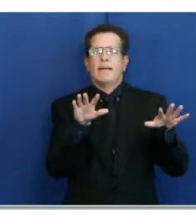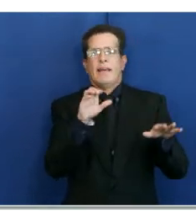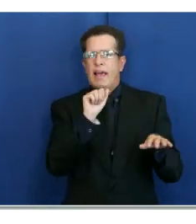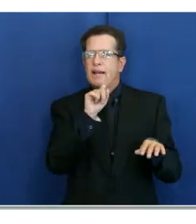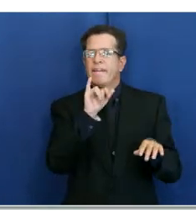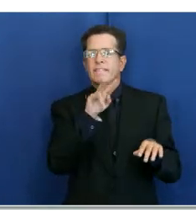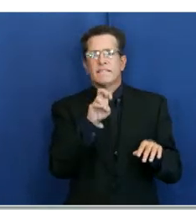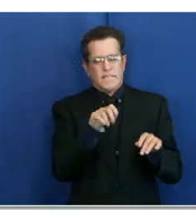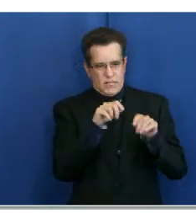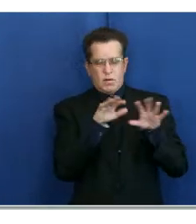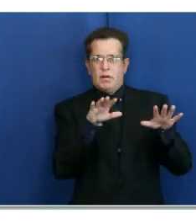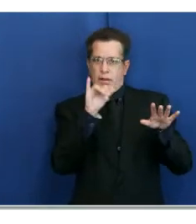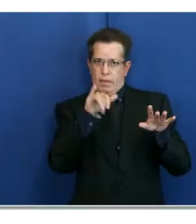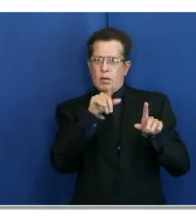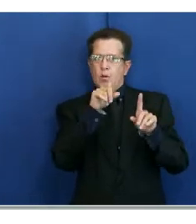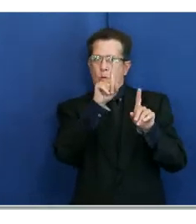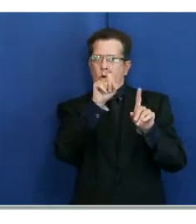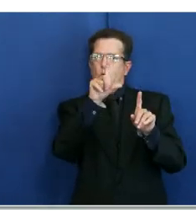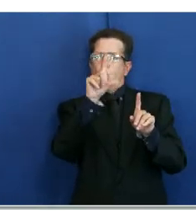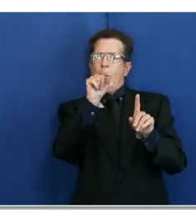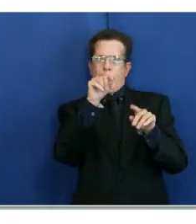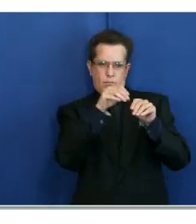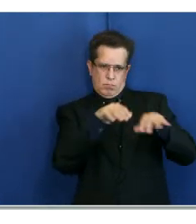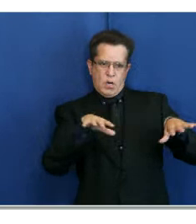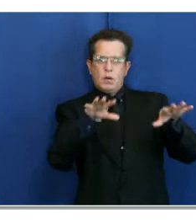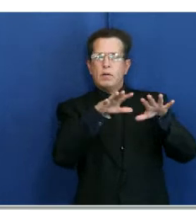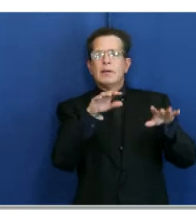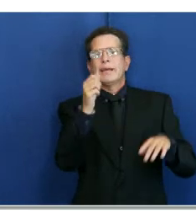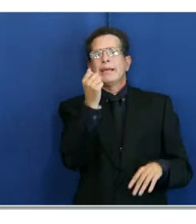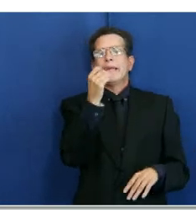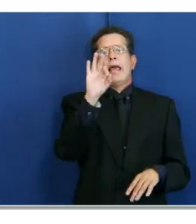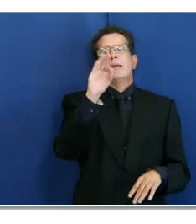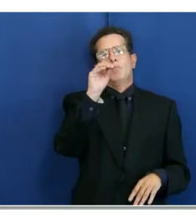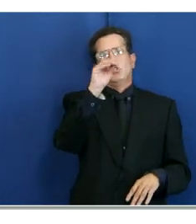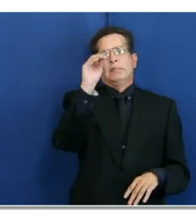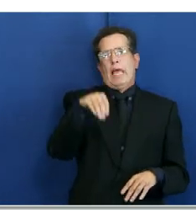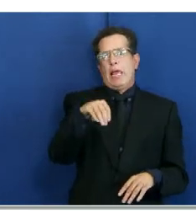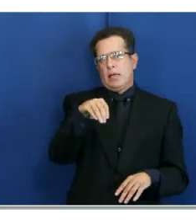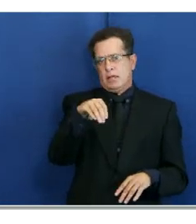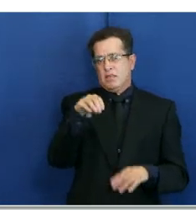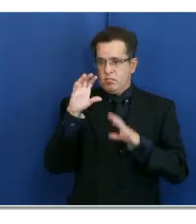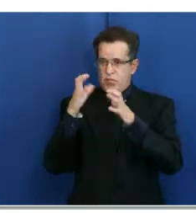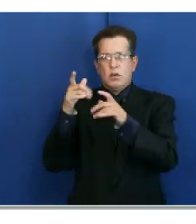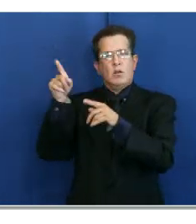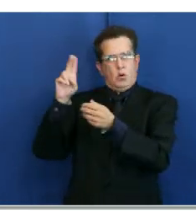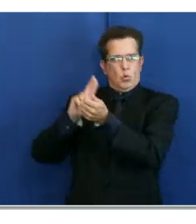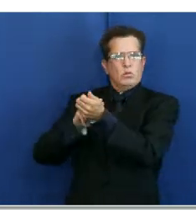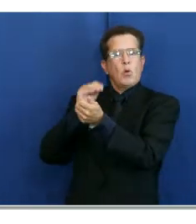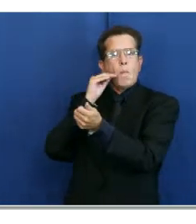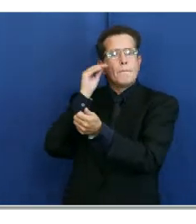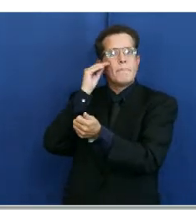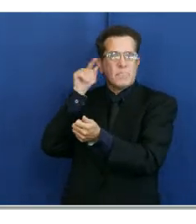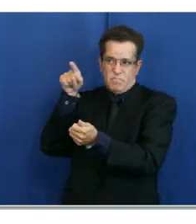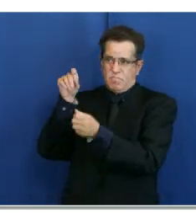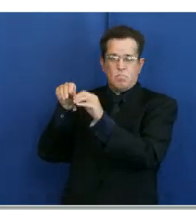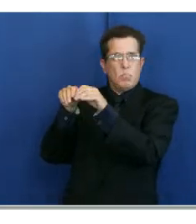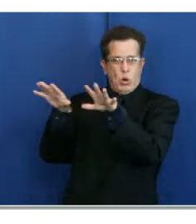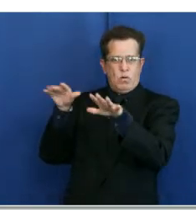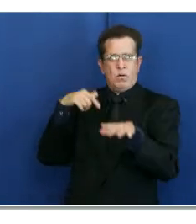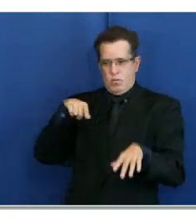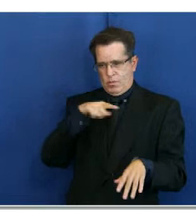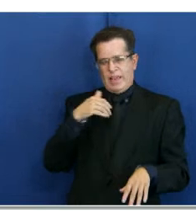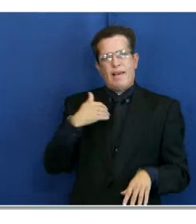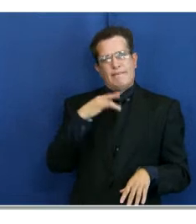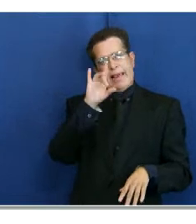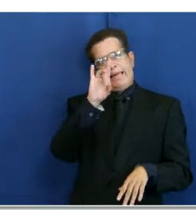Of these 120 active outbreaks, 23 or 19% are in skilled nursing facilities, and we have